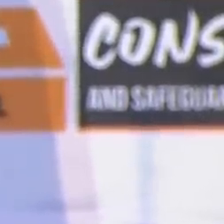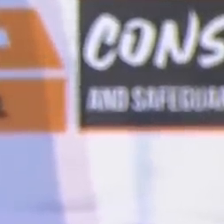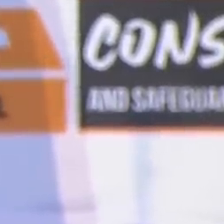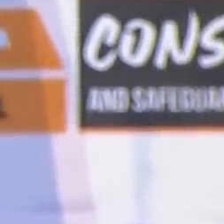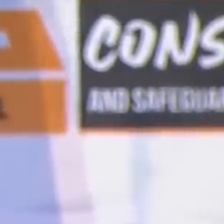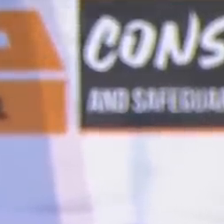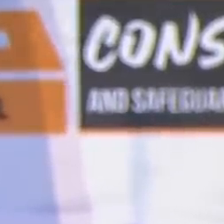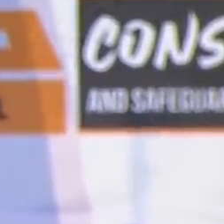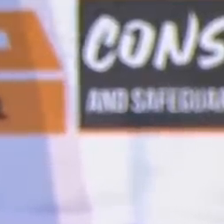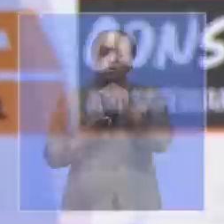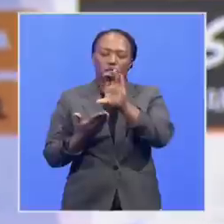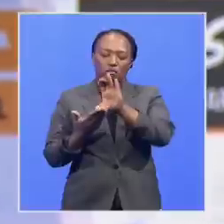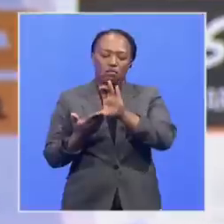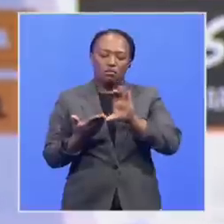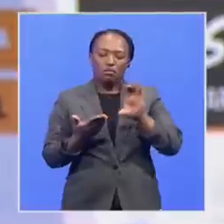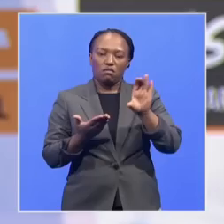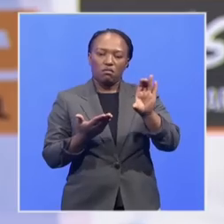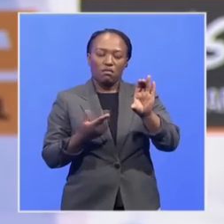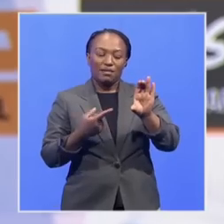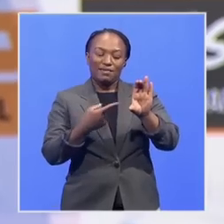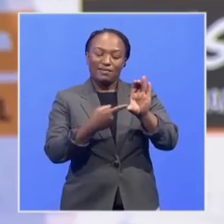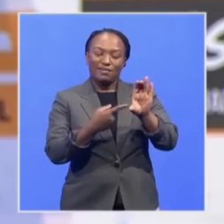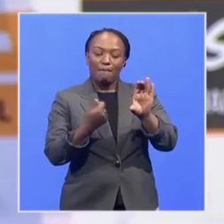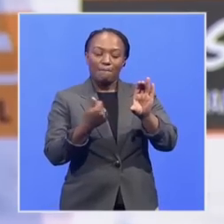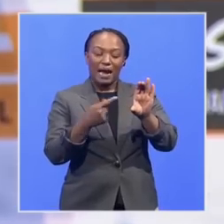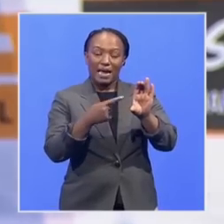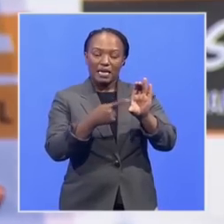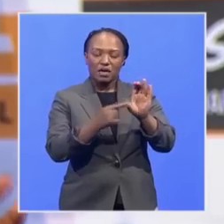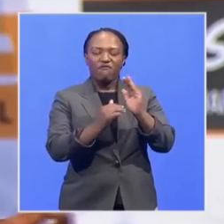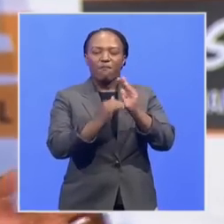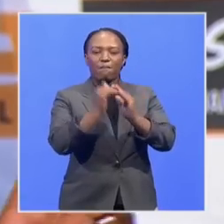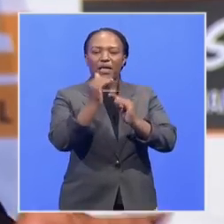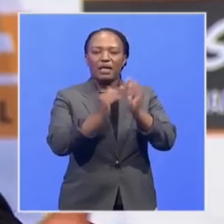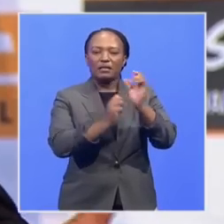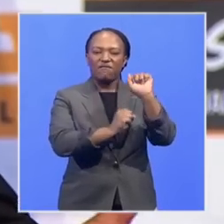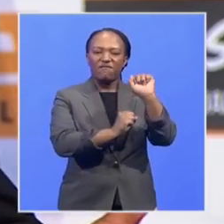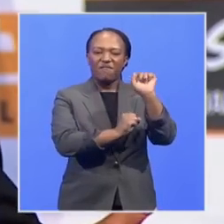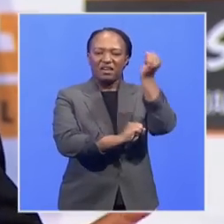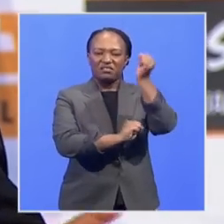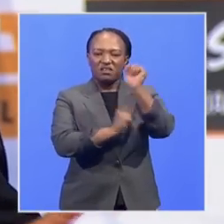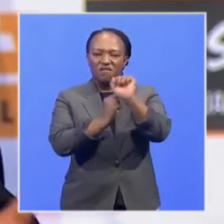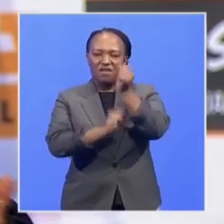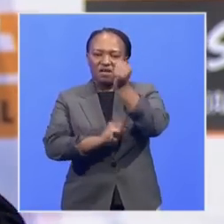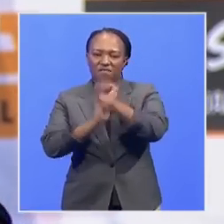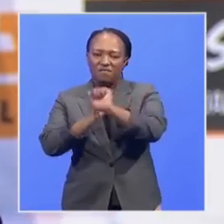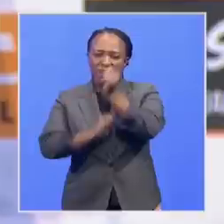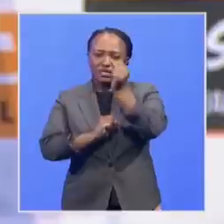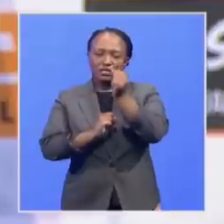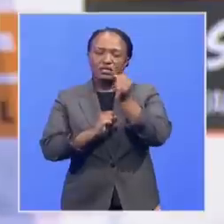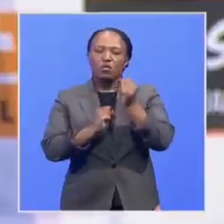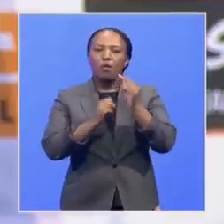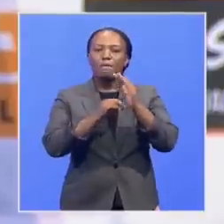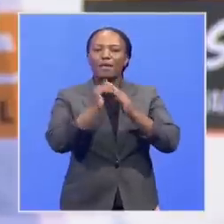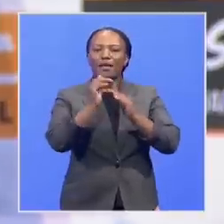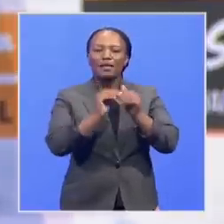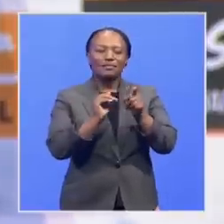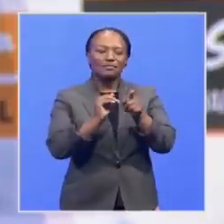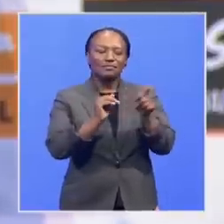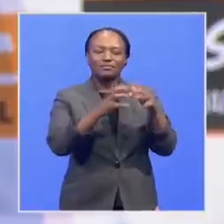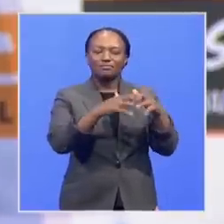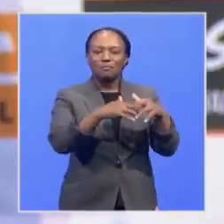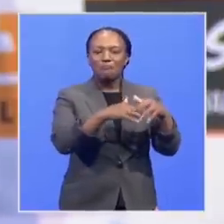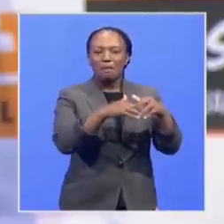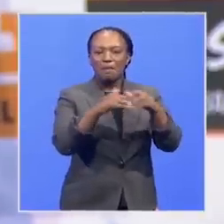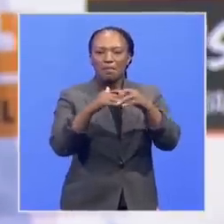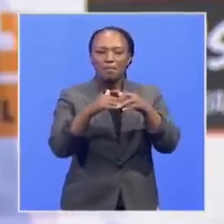di-factory, e age di-investment tse tla kgonang go aga mesebetsi. Ra